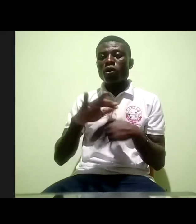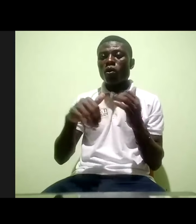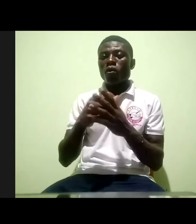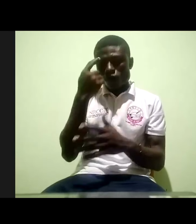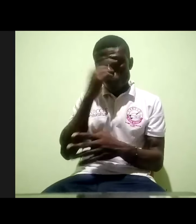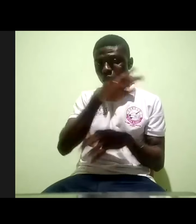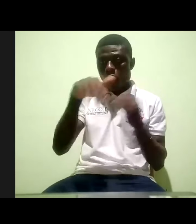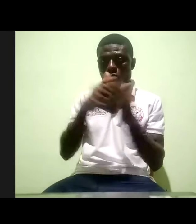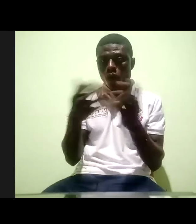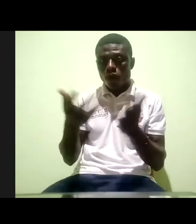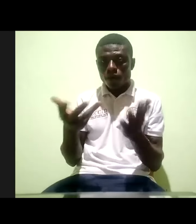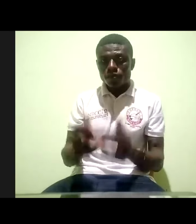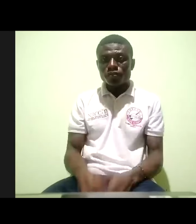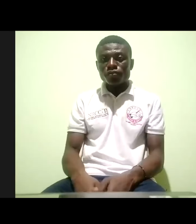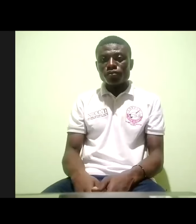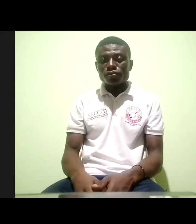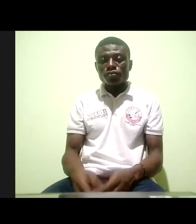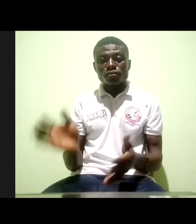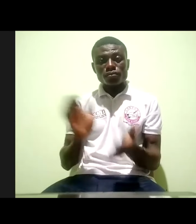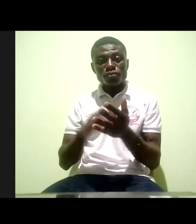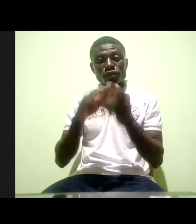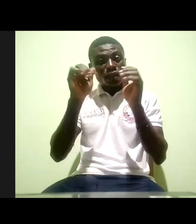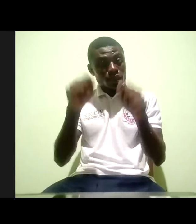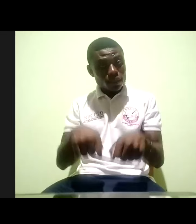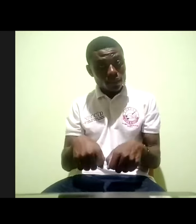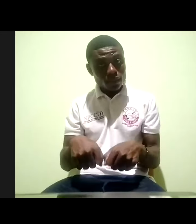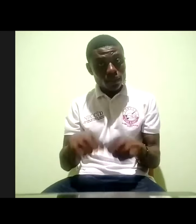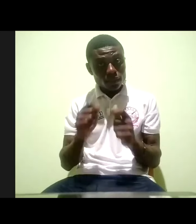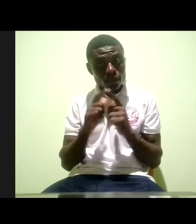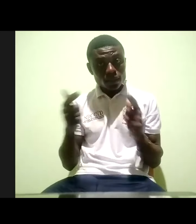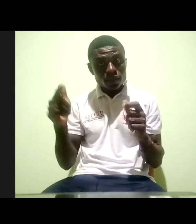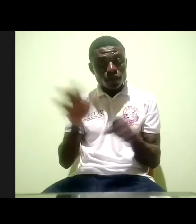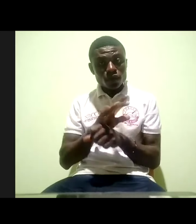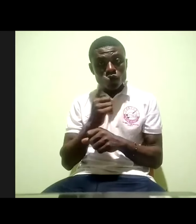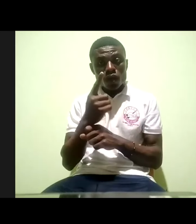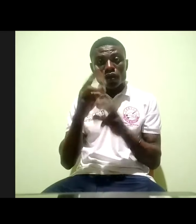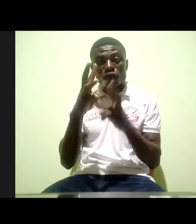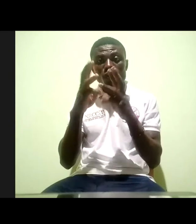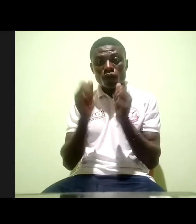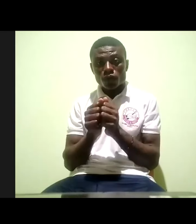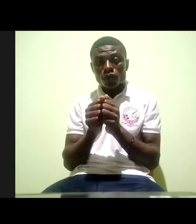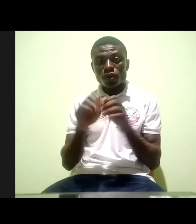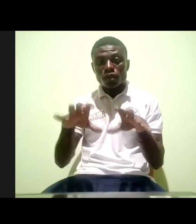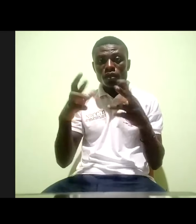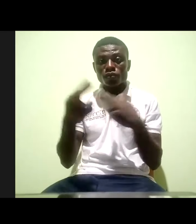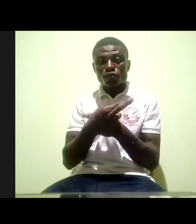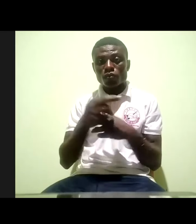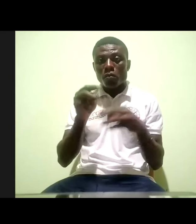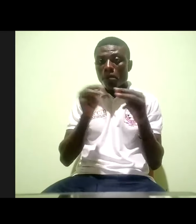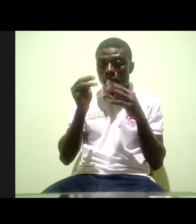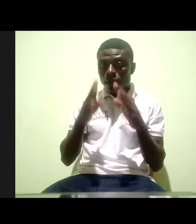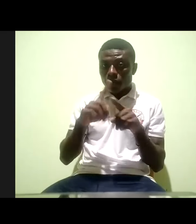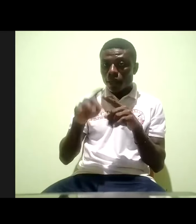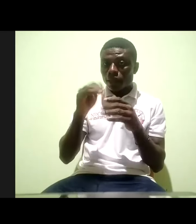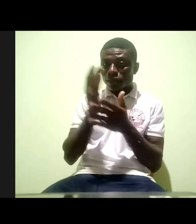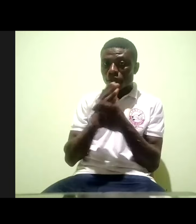So it's again can be a huge complete one workshop on classroom management, but just a couple of